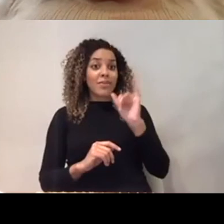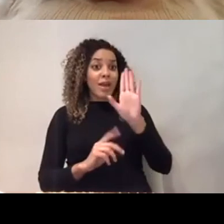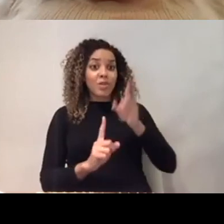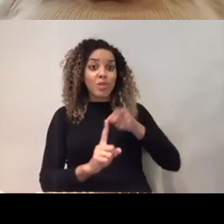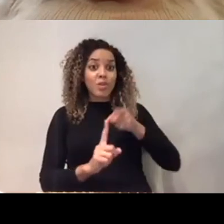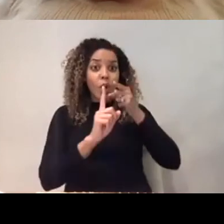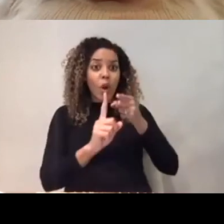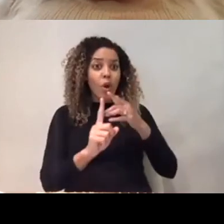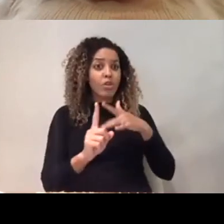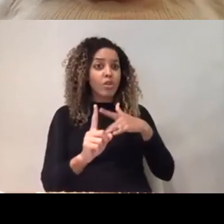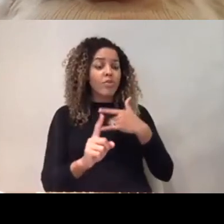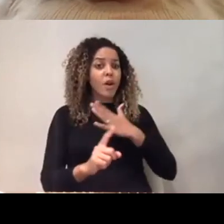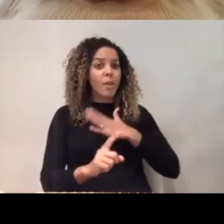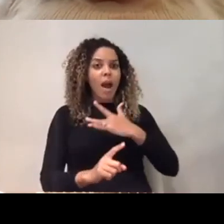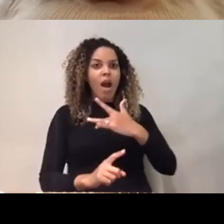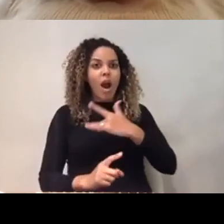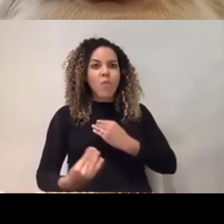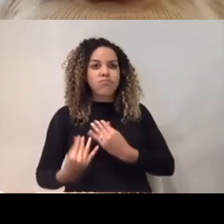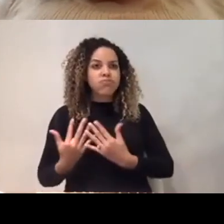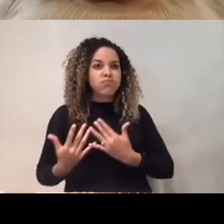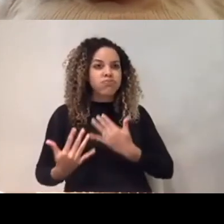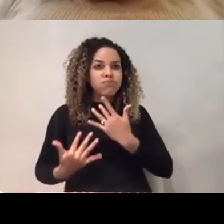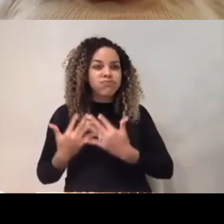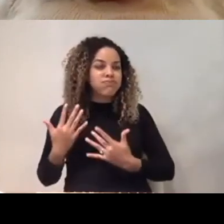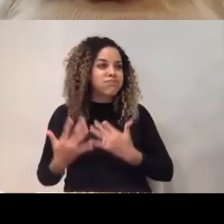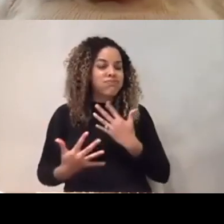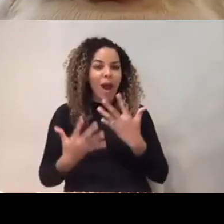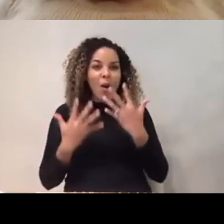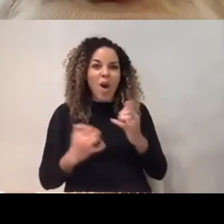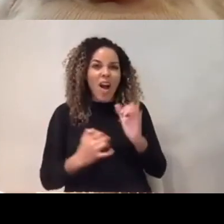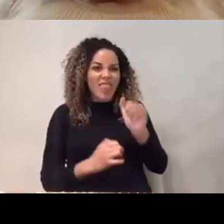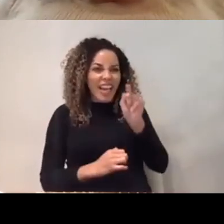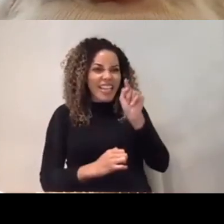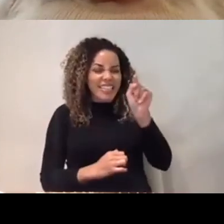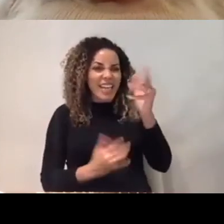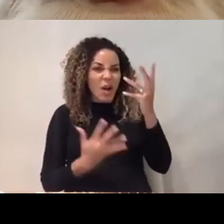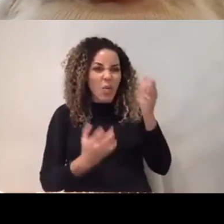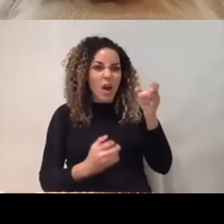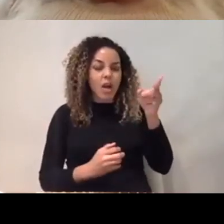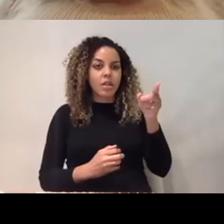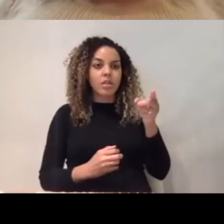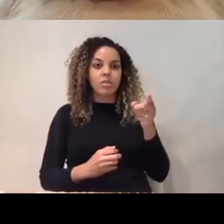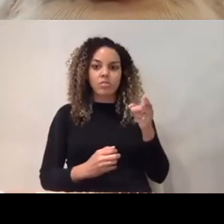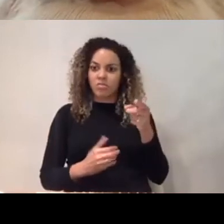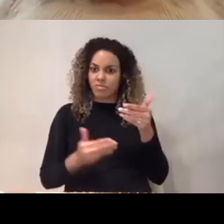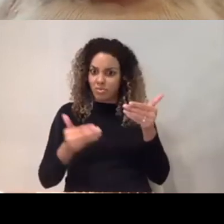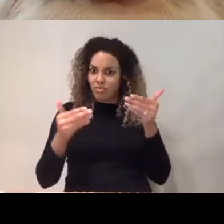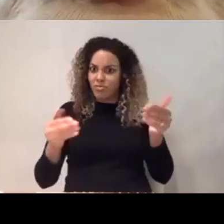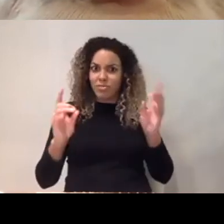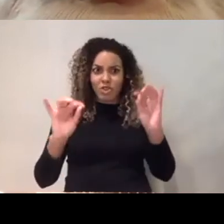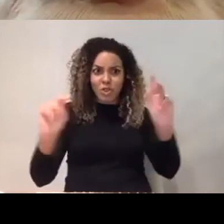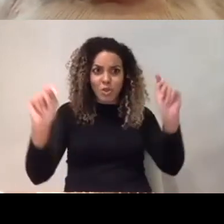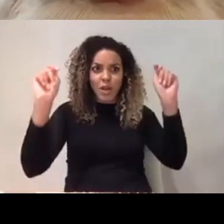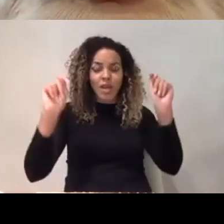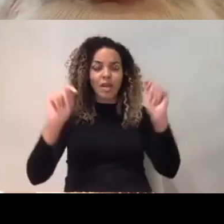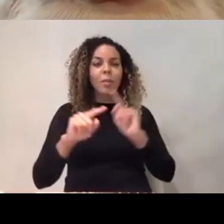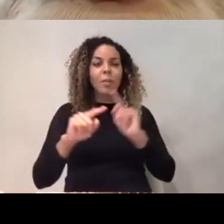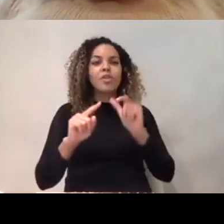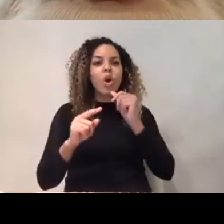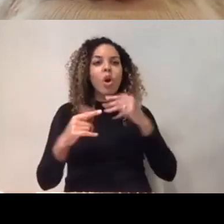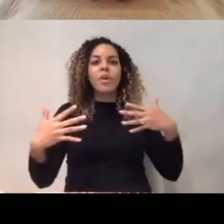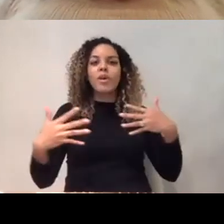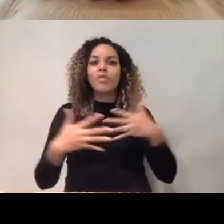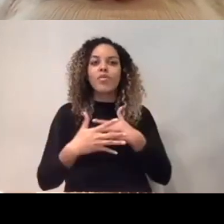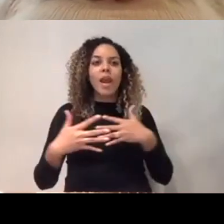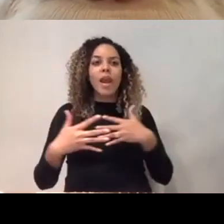that sets your heart on fire and excites you, go for it, but do not be afraid to knock on doors. And that's really what got